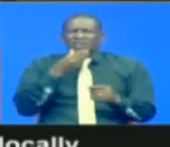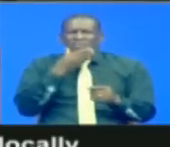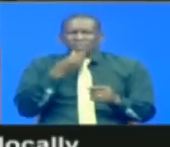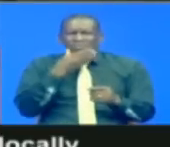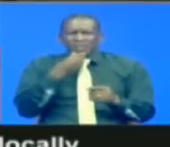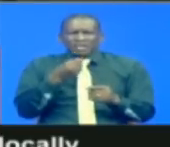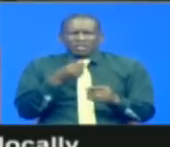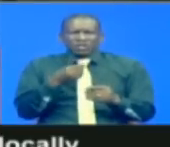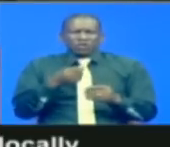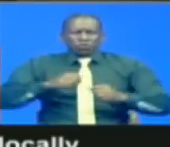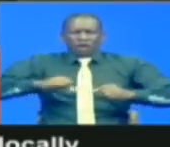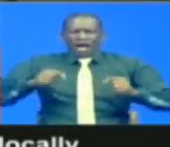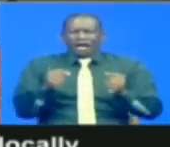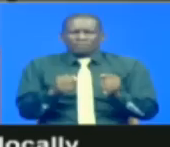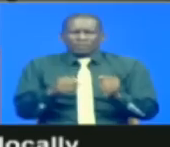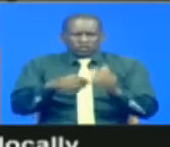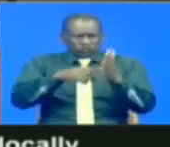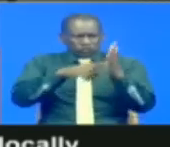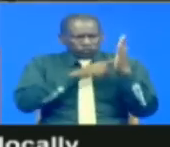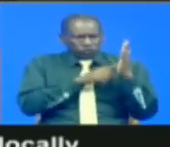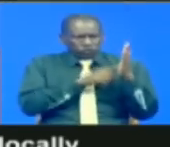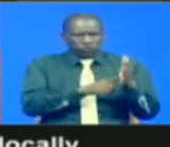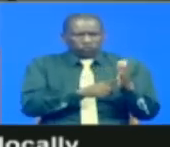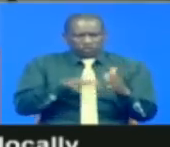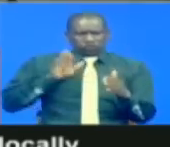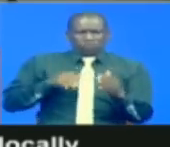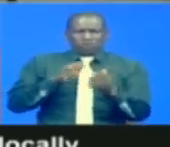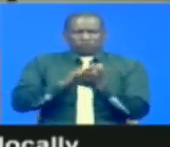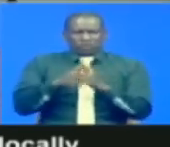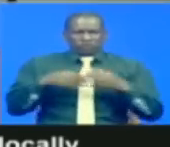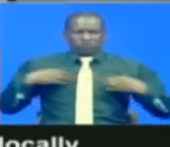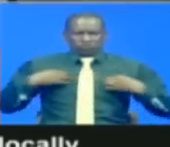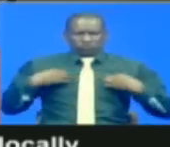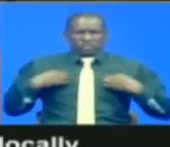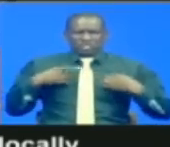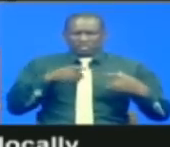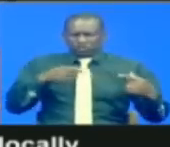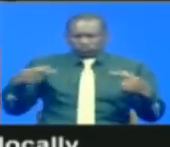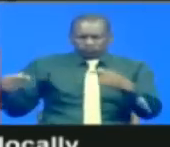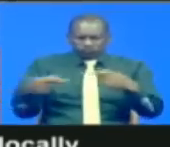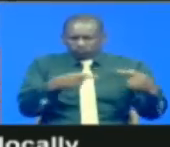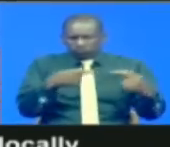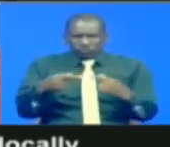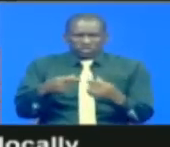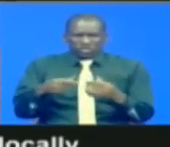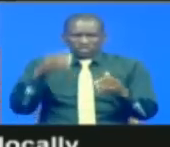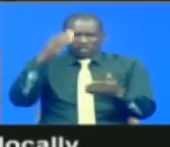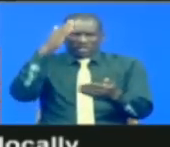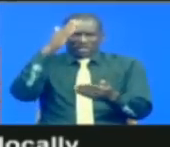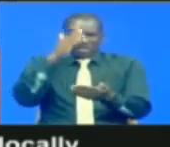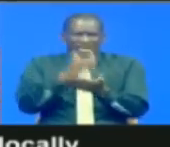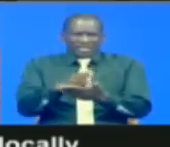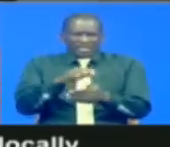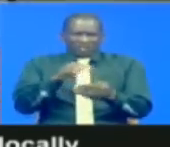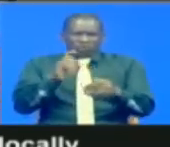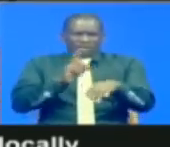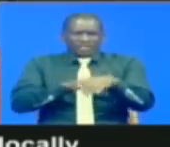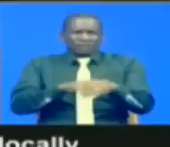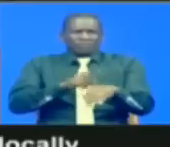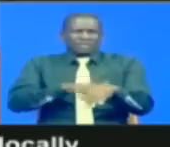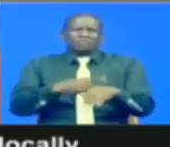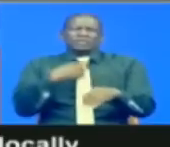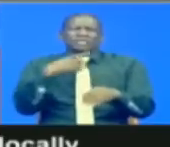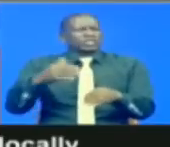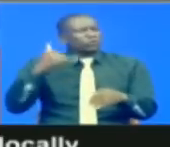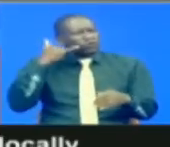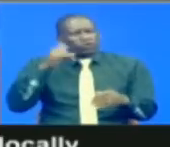some pleasure out of the incident. The physical confrontation ensued shortly after she threatened to call the police.